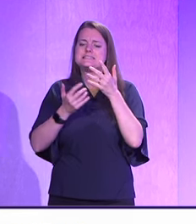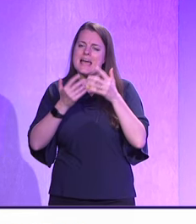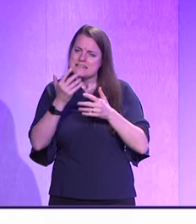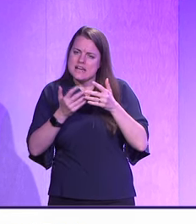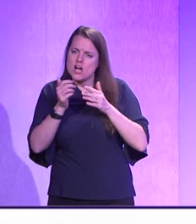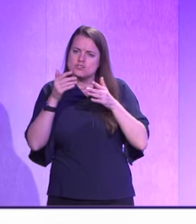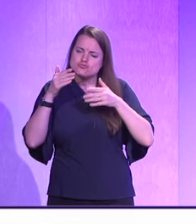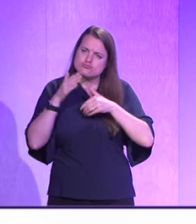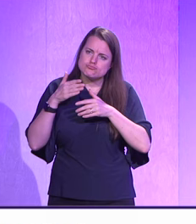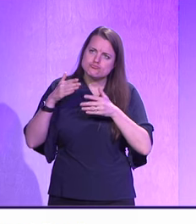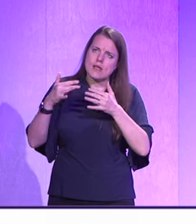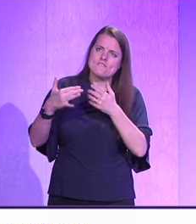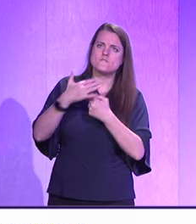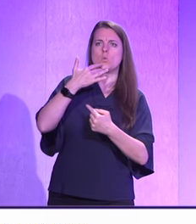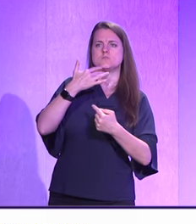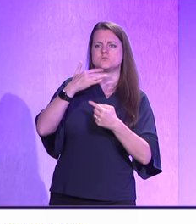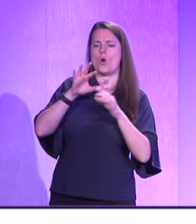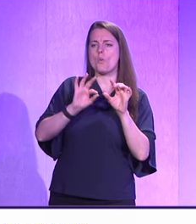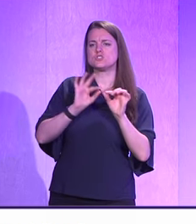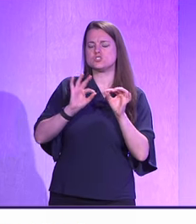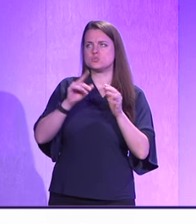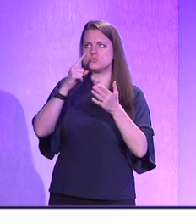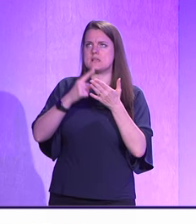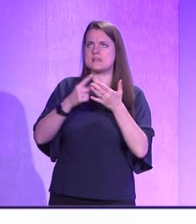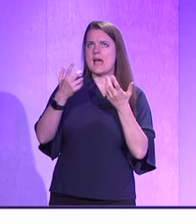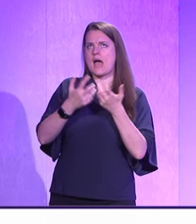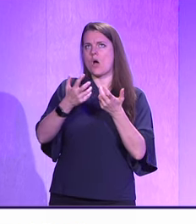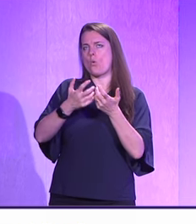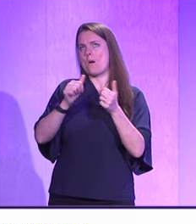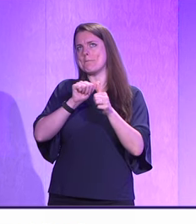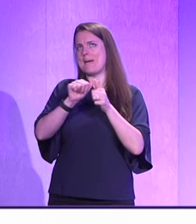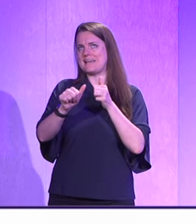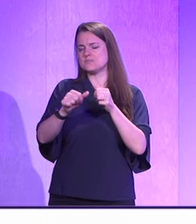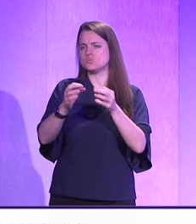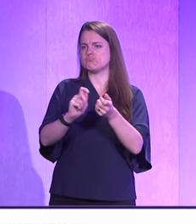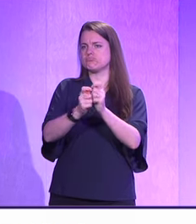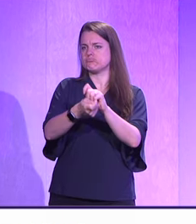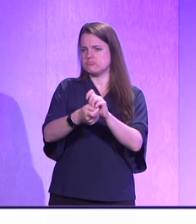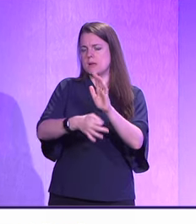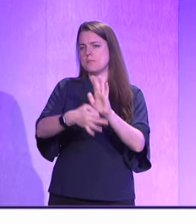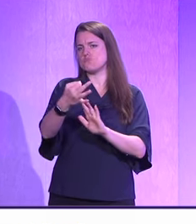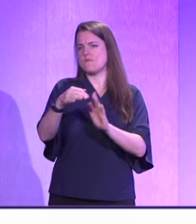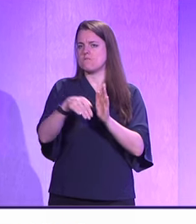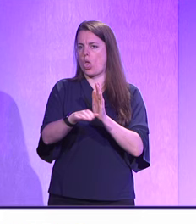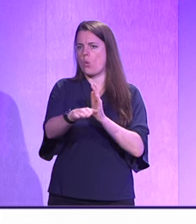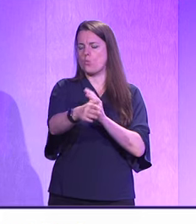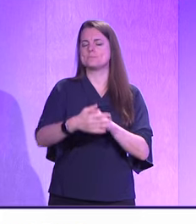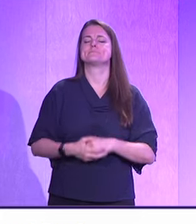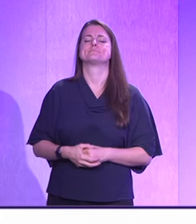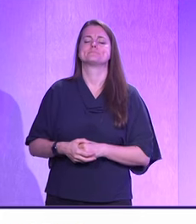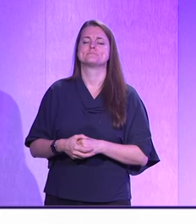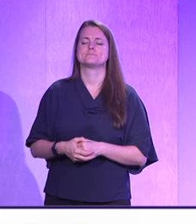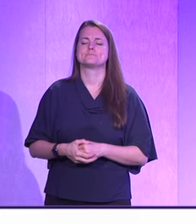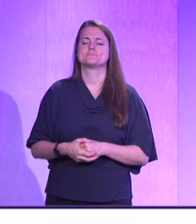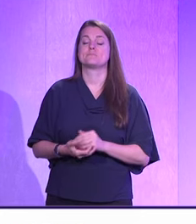or sentiment-driven options for reshaping how the organization works to get better flow. Kind of cool. And